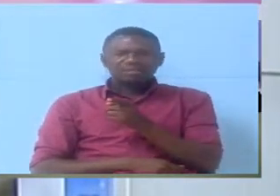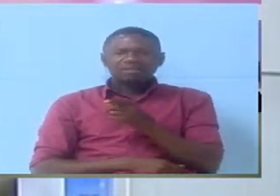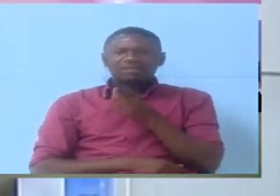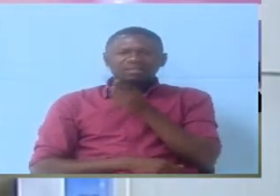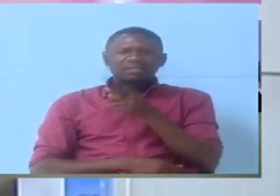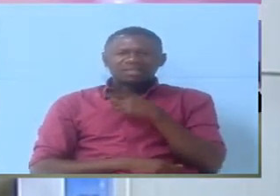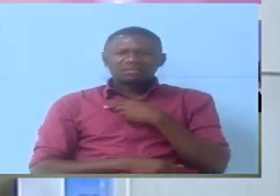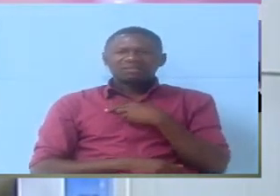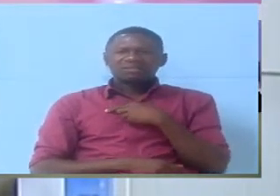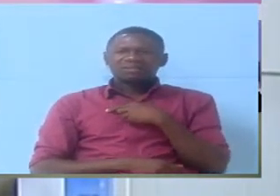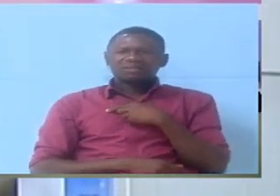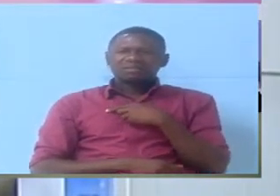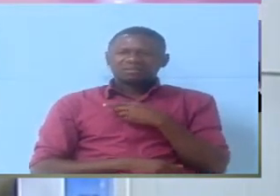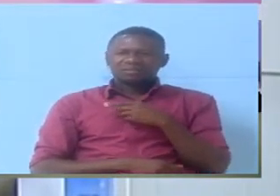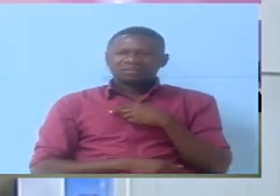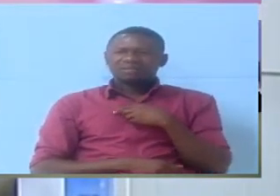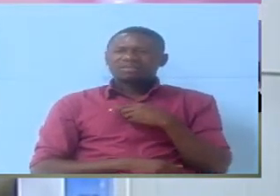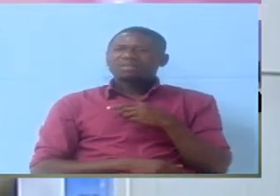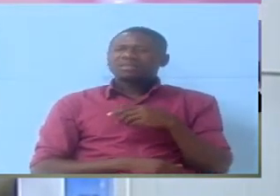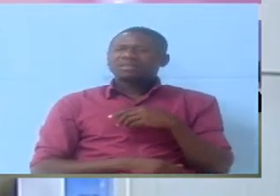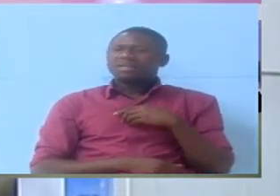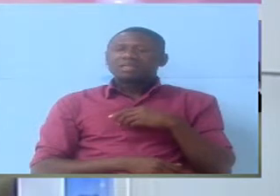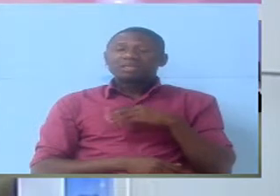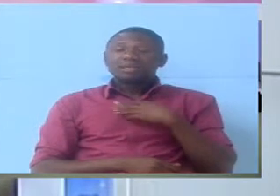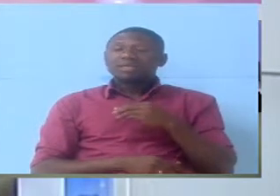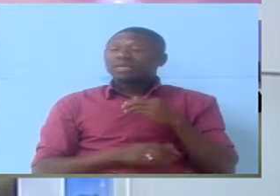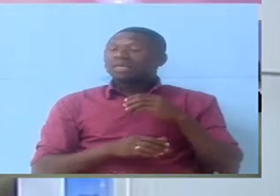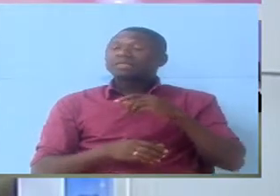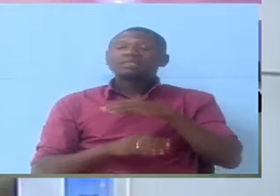the assault was done on the scene.